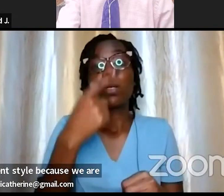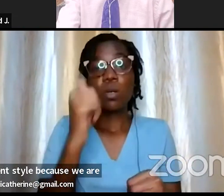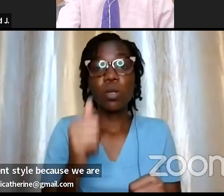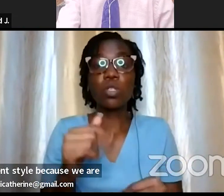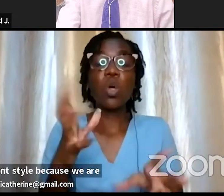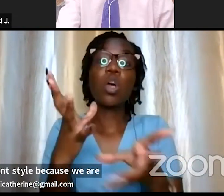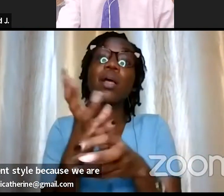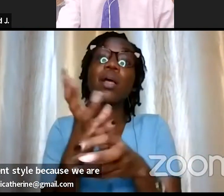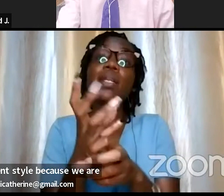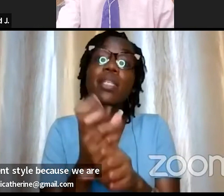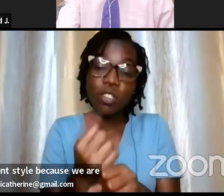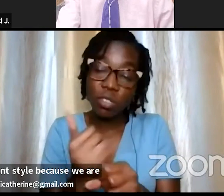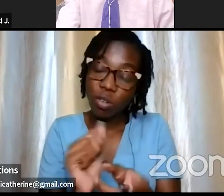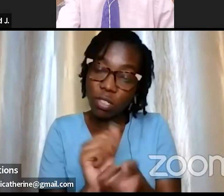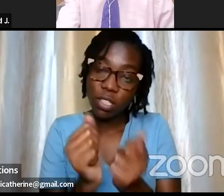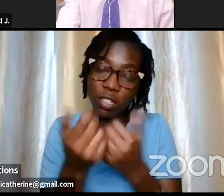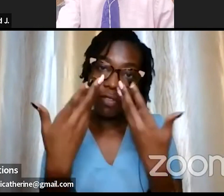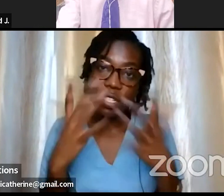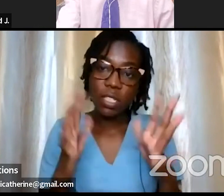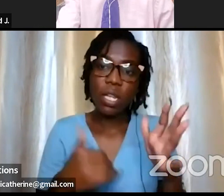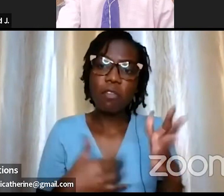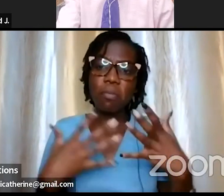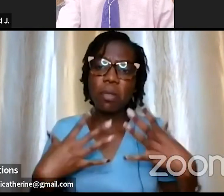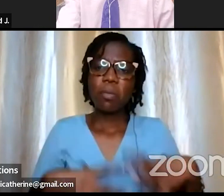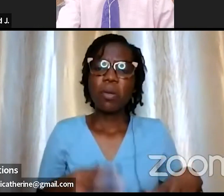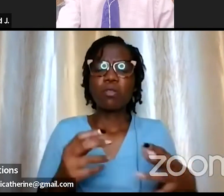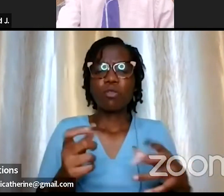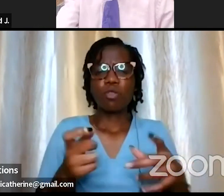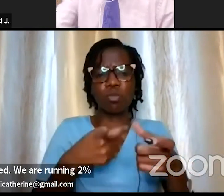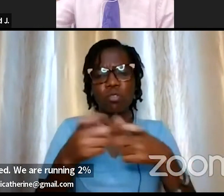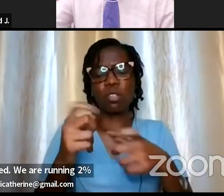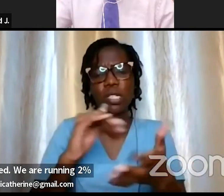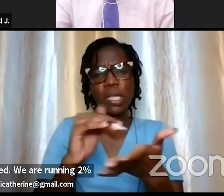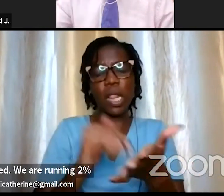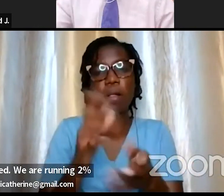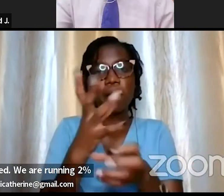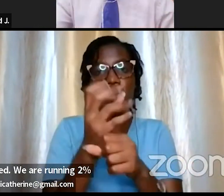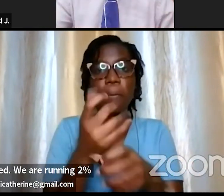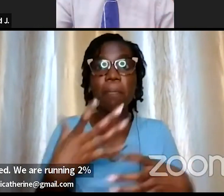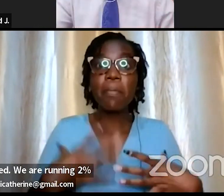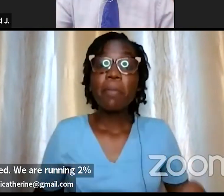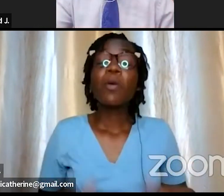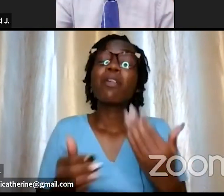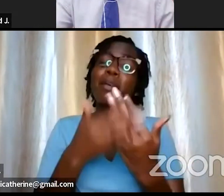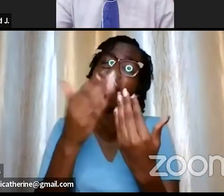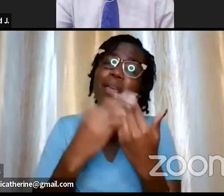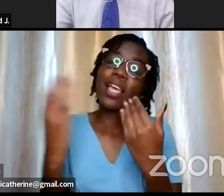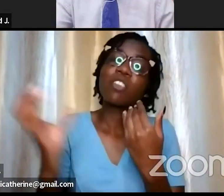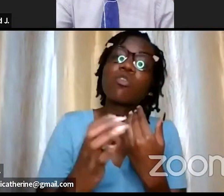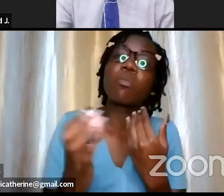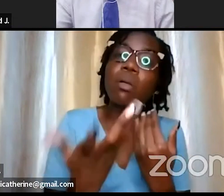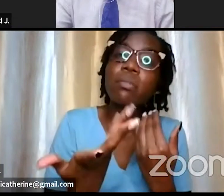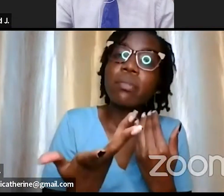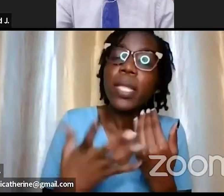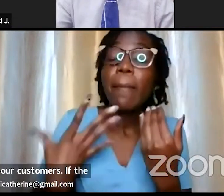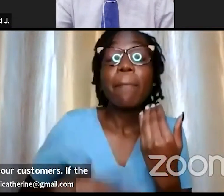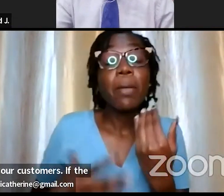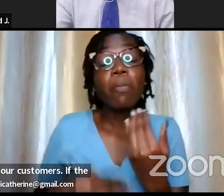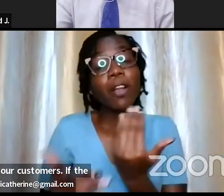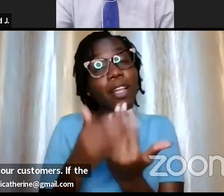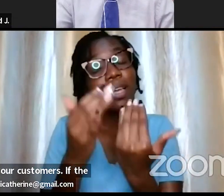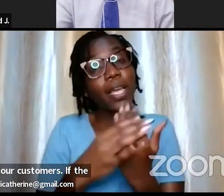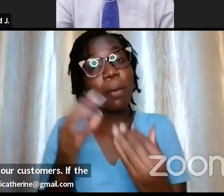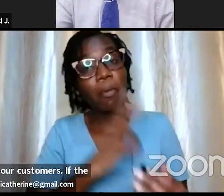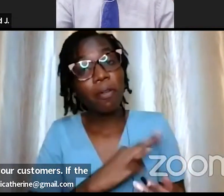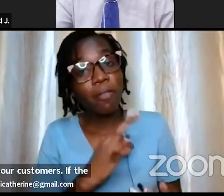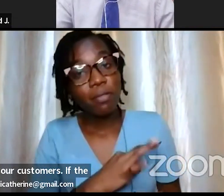have switched. We are running people-centric organizations. It's the people that take care of your customers. It's the people that take care of your profits. It's the people